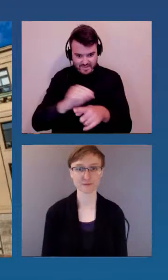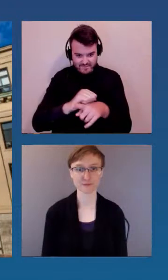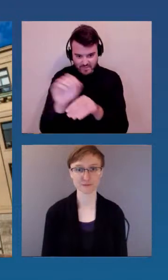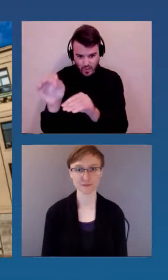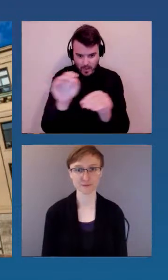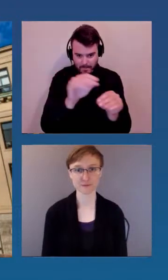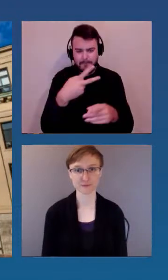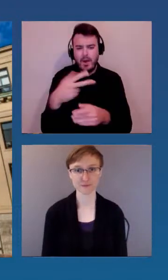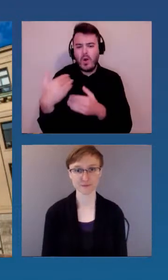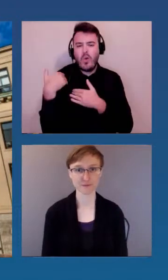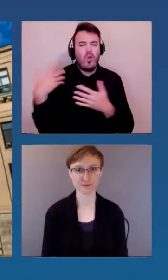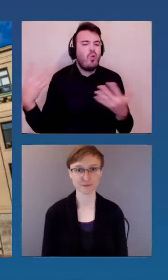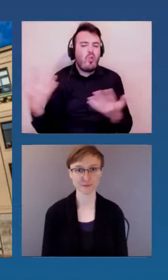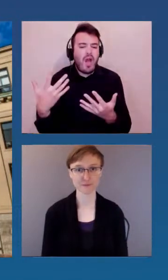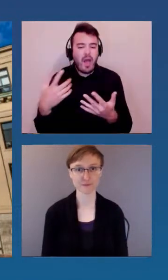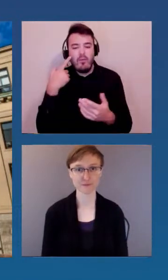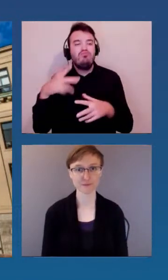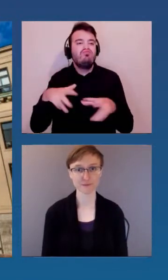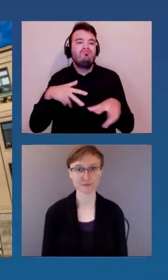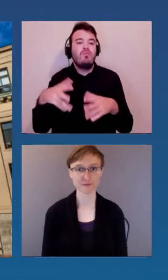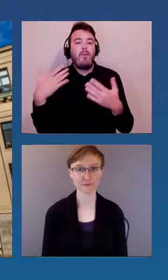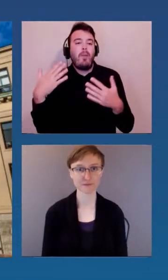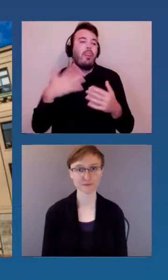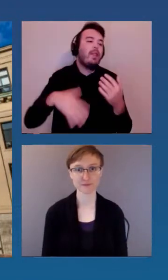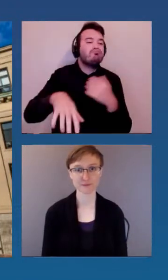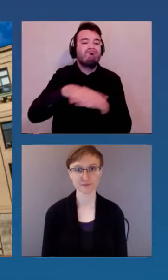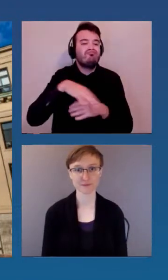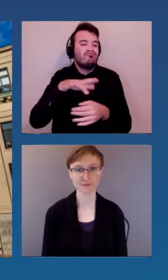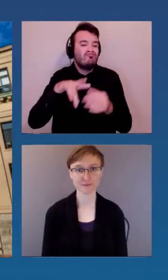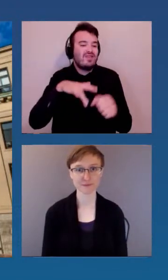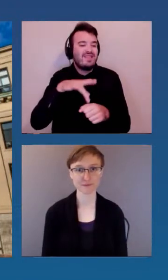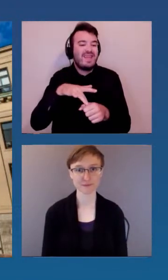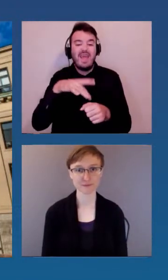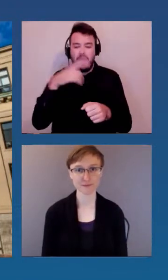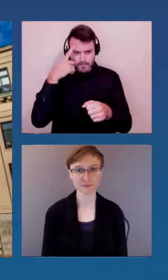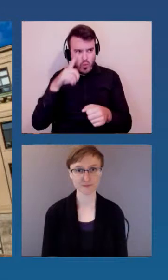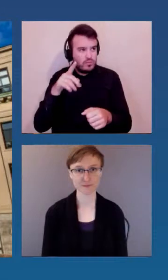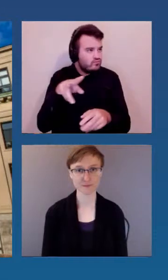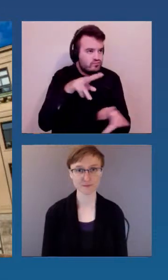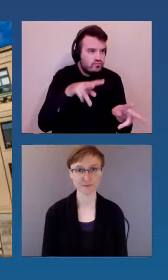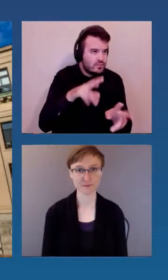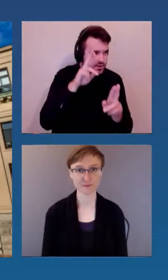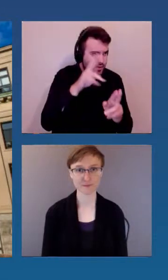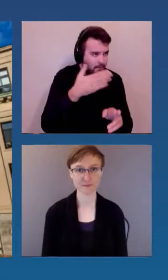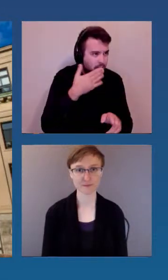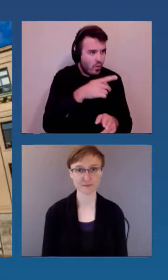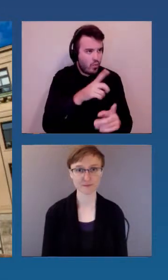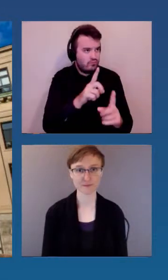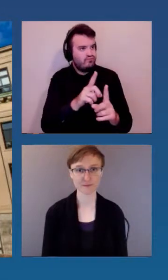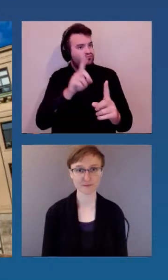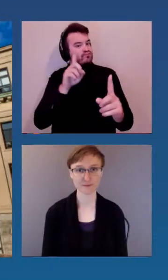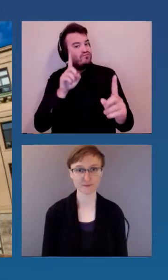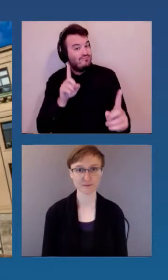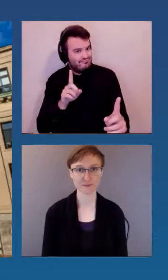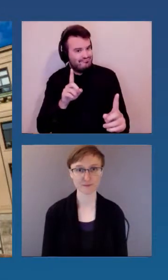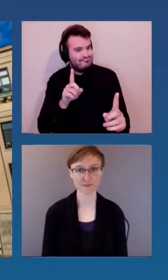our knowledge, on a university campus is unique in Ontario so far. I do hope that others will be able to join.